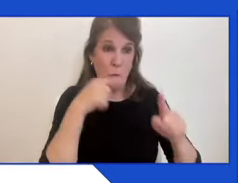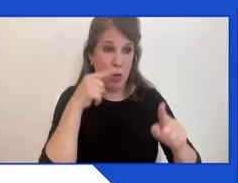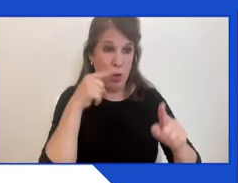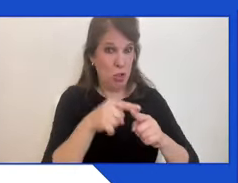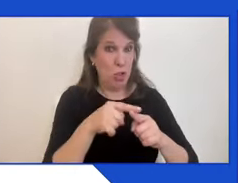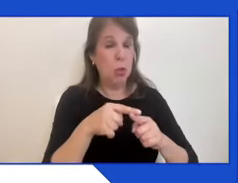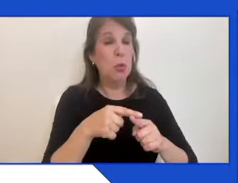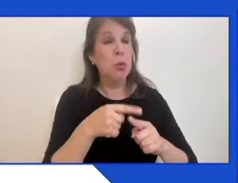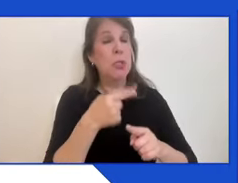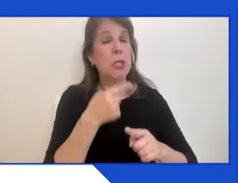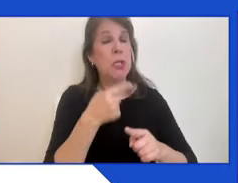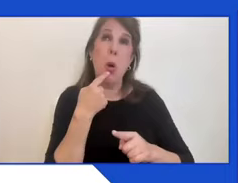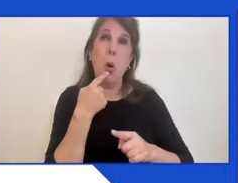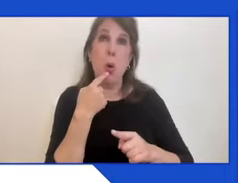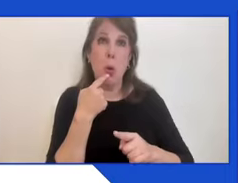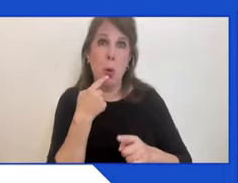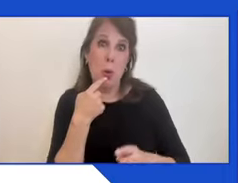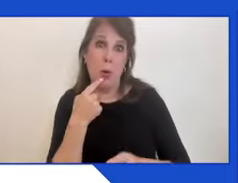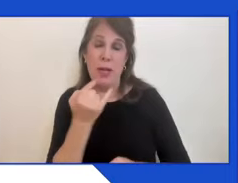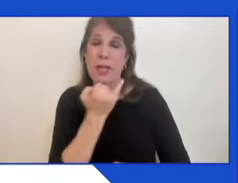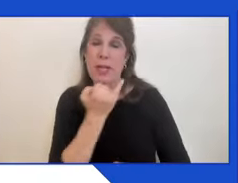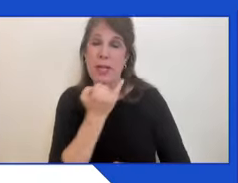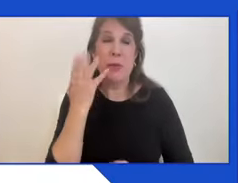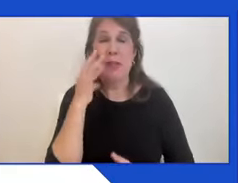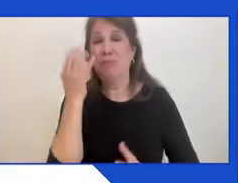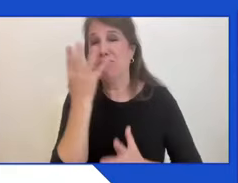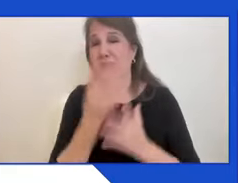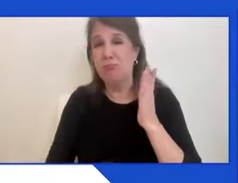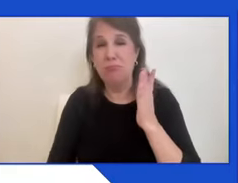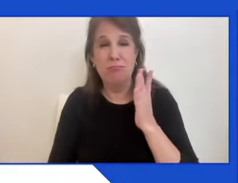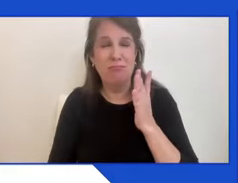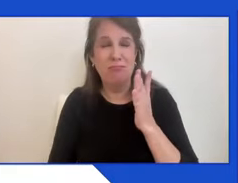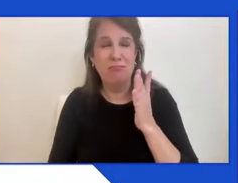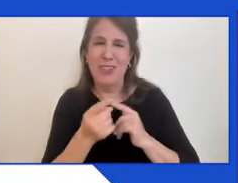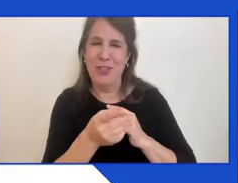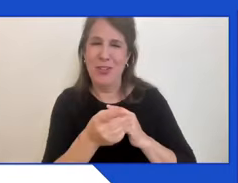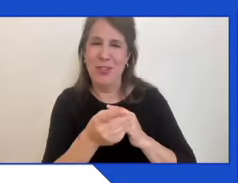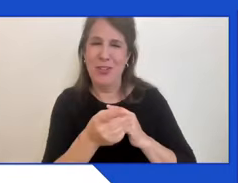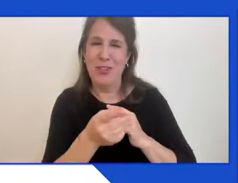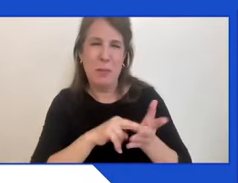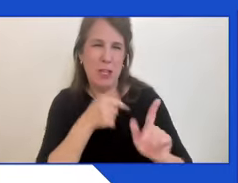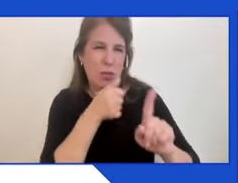with a sudden storm, you're only speaking of your own demise.